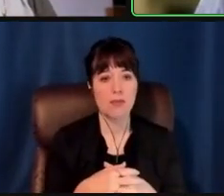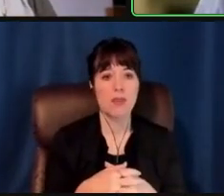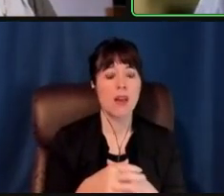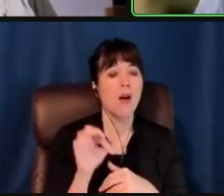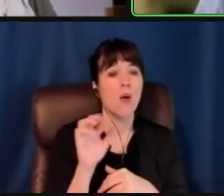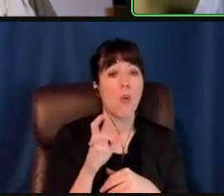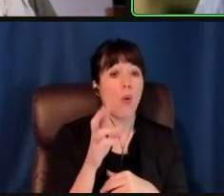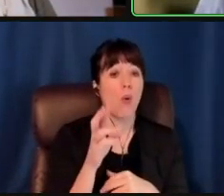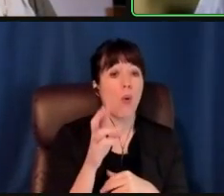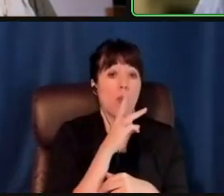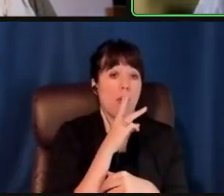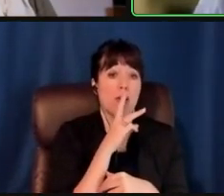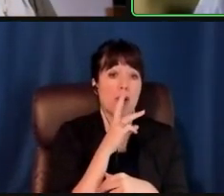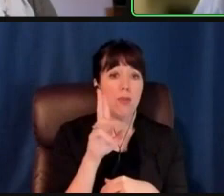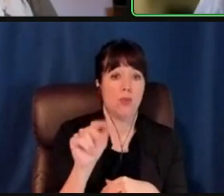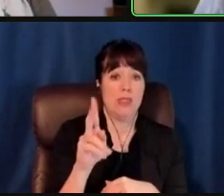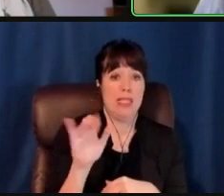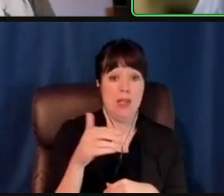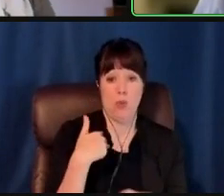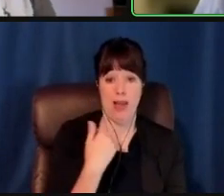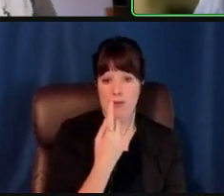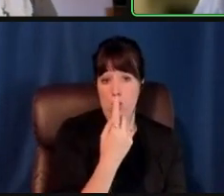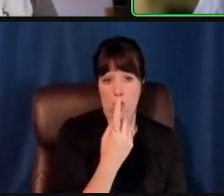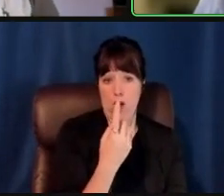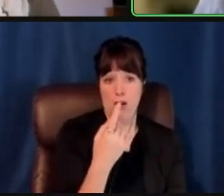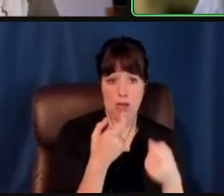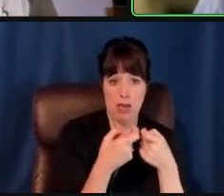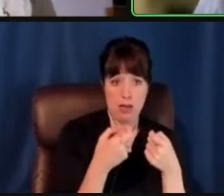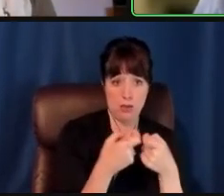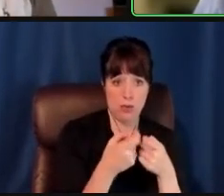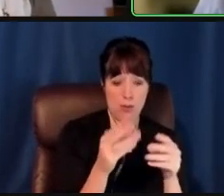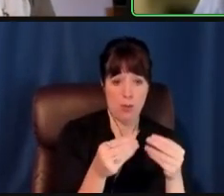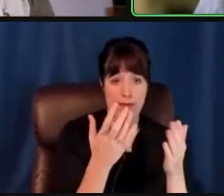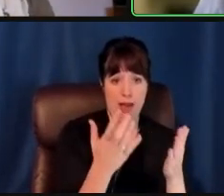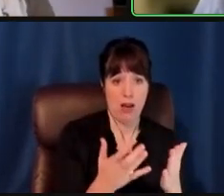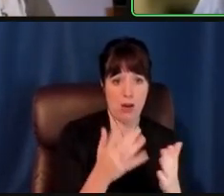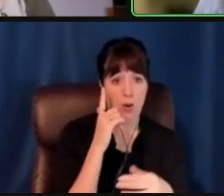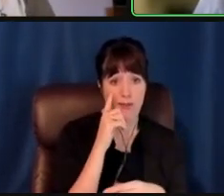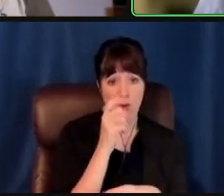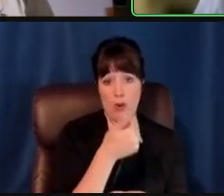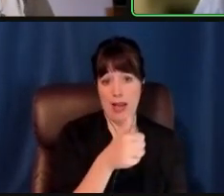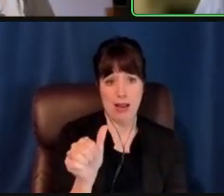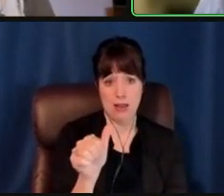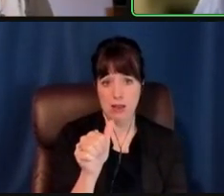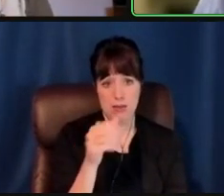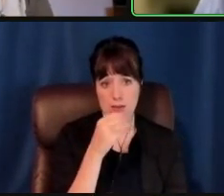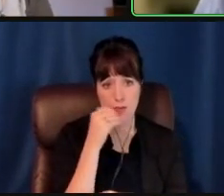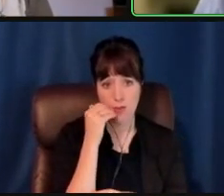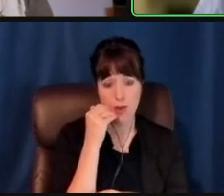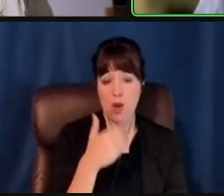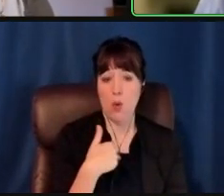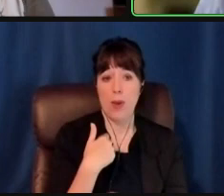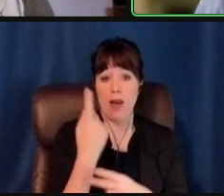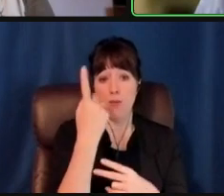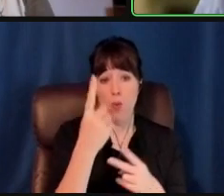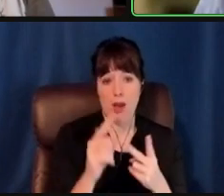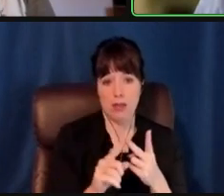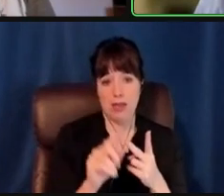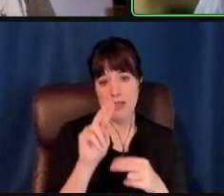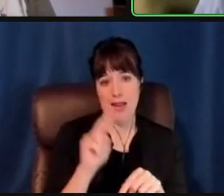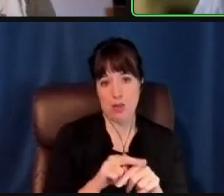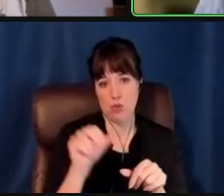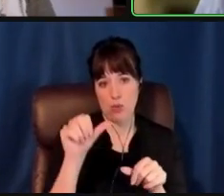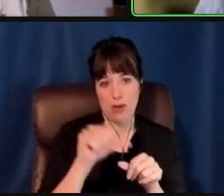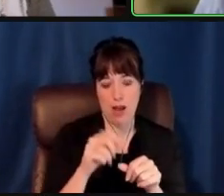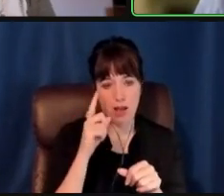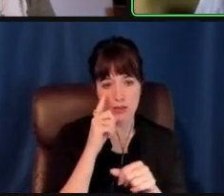or water utility. I mean, we only have one electric utility provider for any given home. We only have one natural gas provider for any